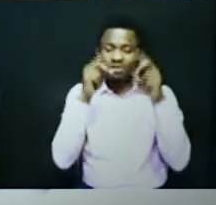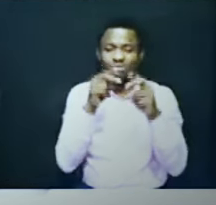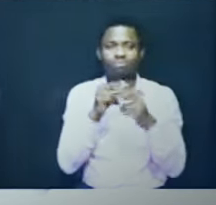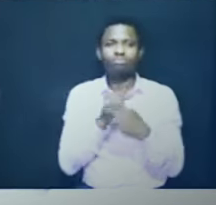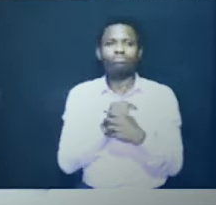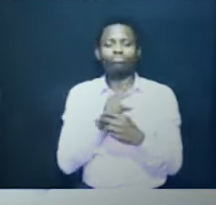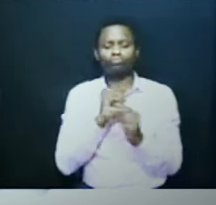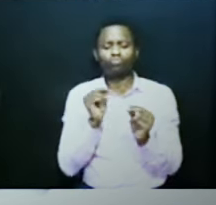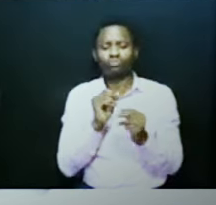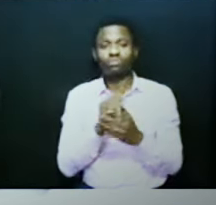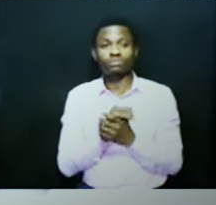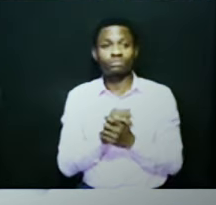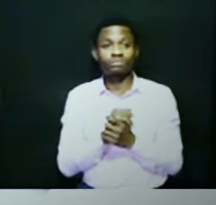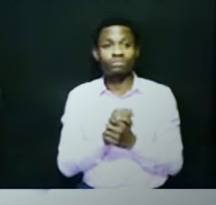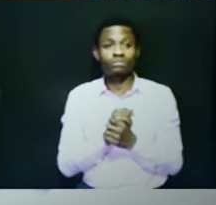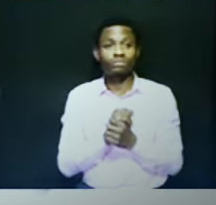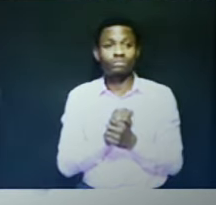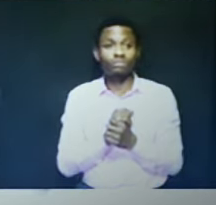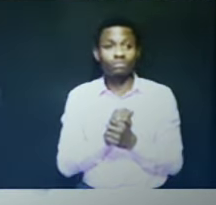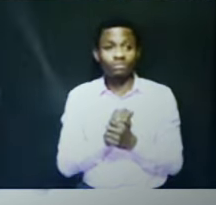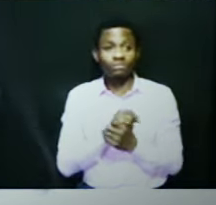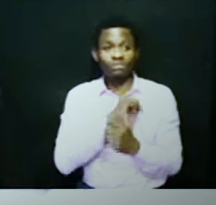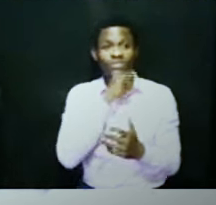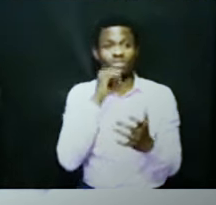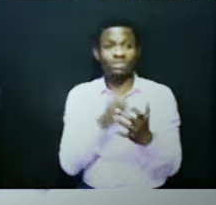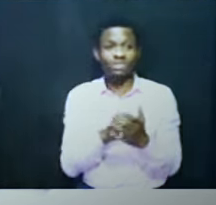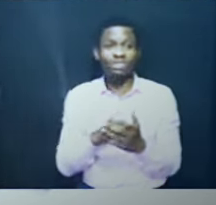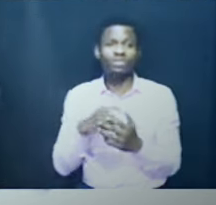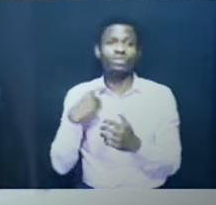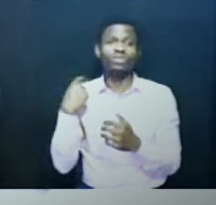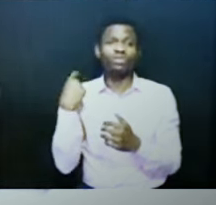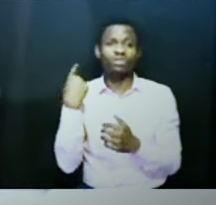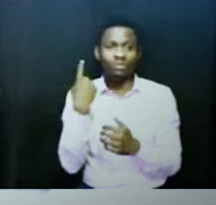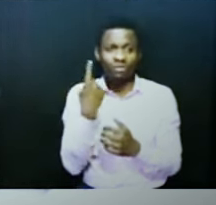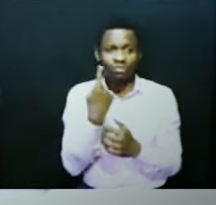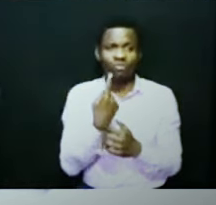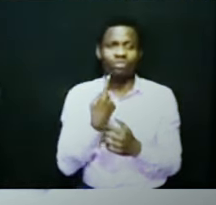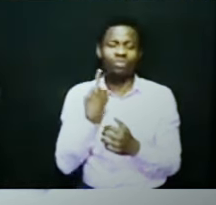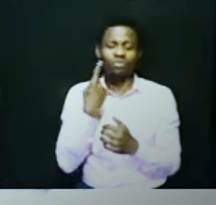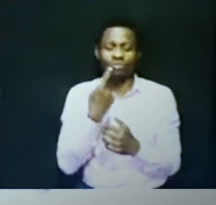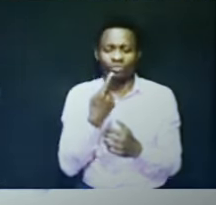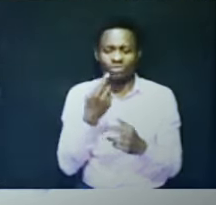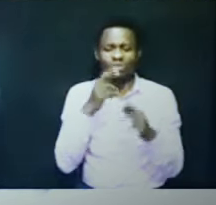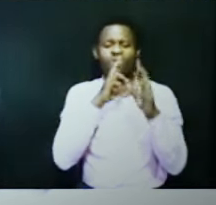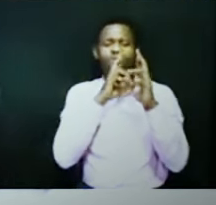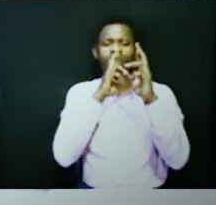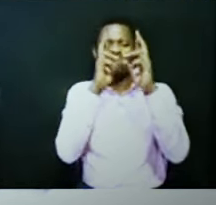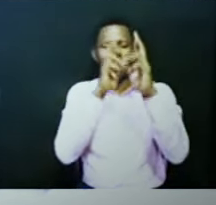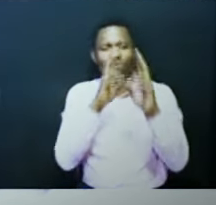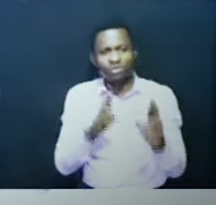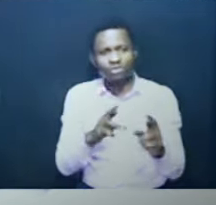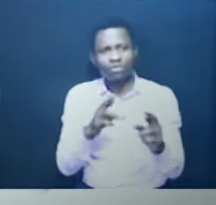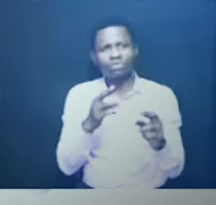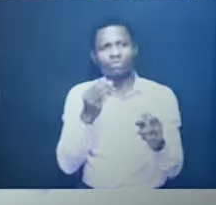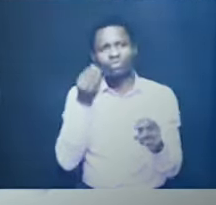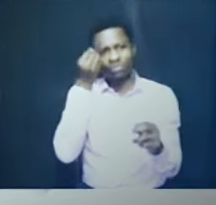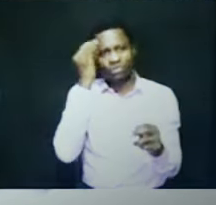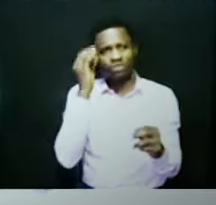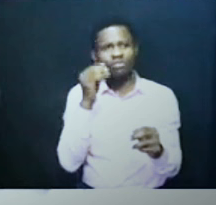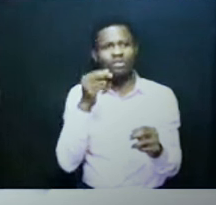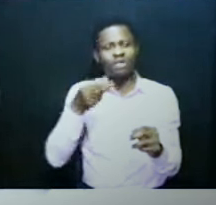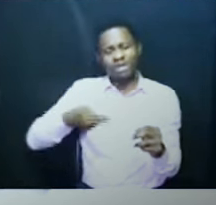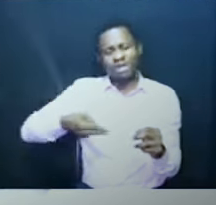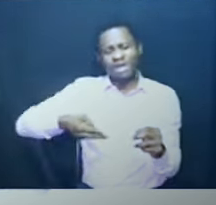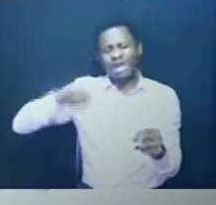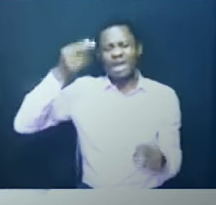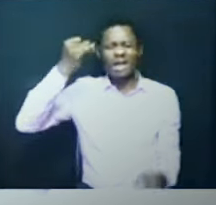to it. He says that it is always the result of high intention. High intention.